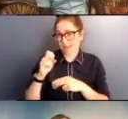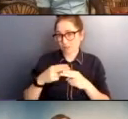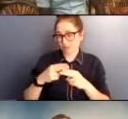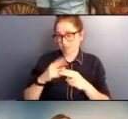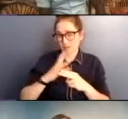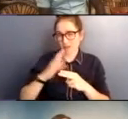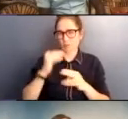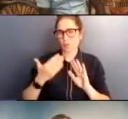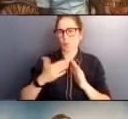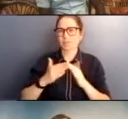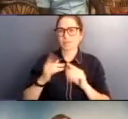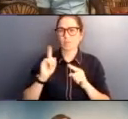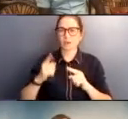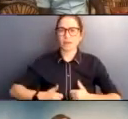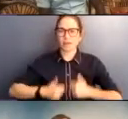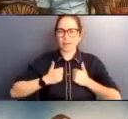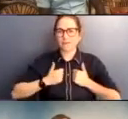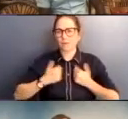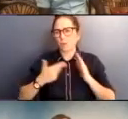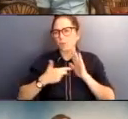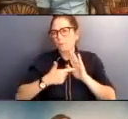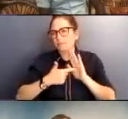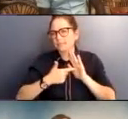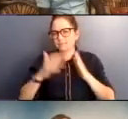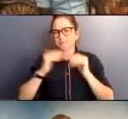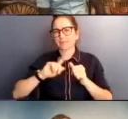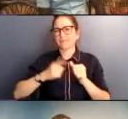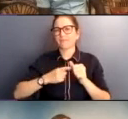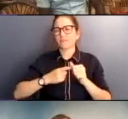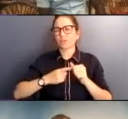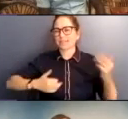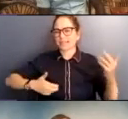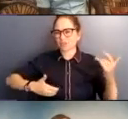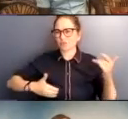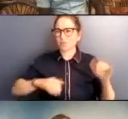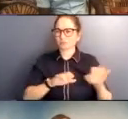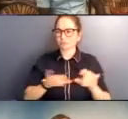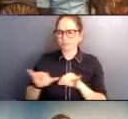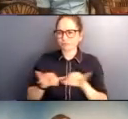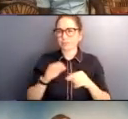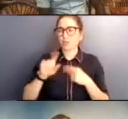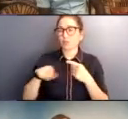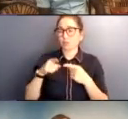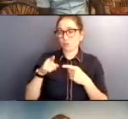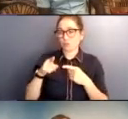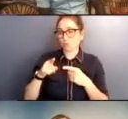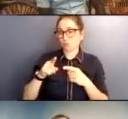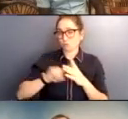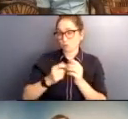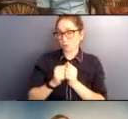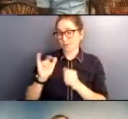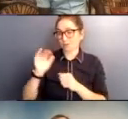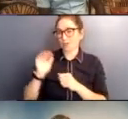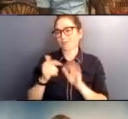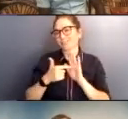you're representing, and what was the first instrument you were introduced to as a child? So for example, I